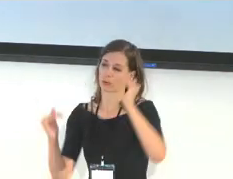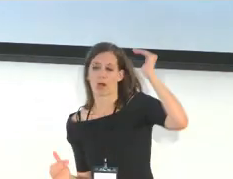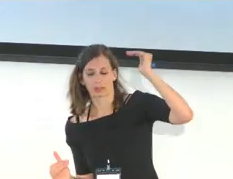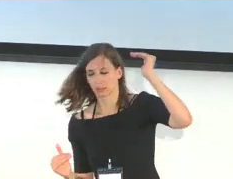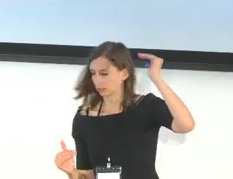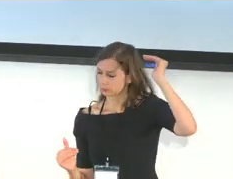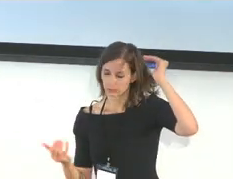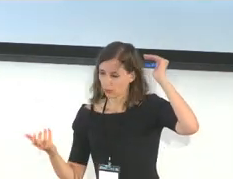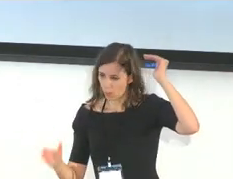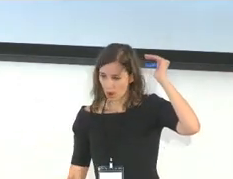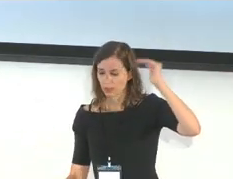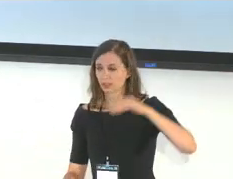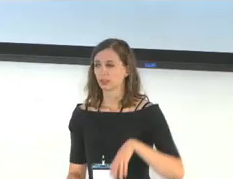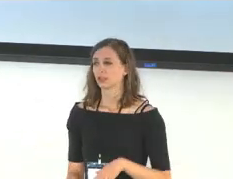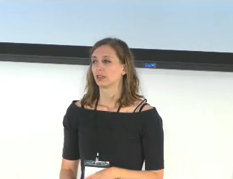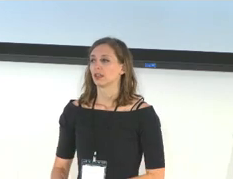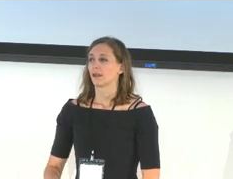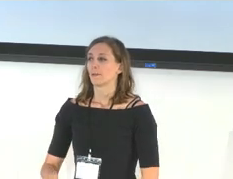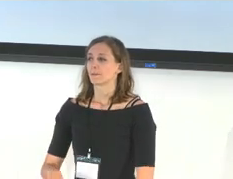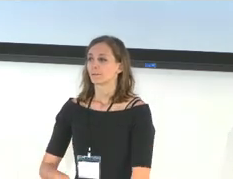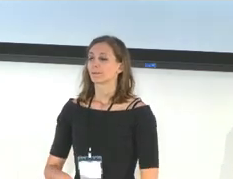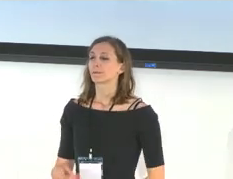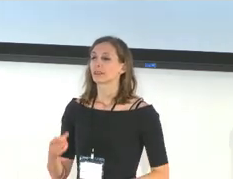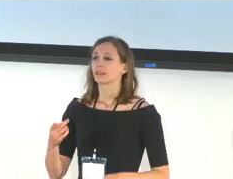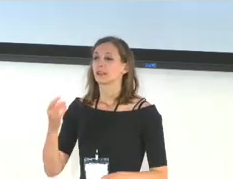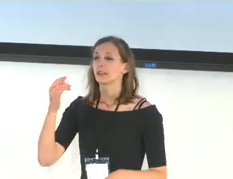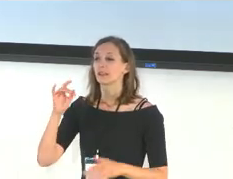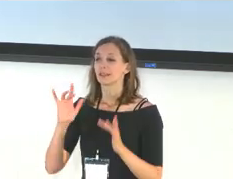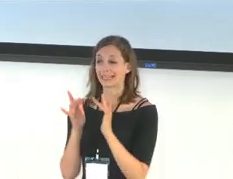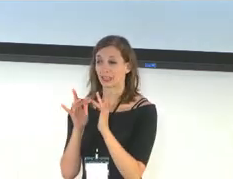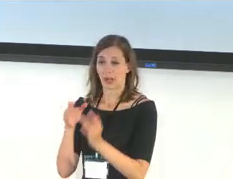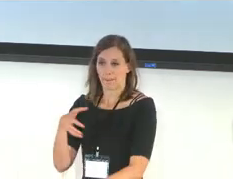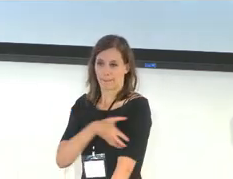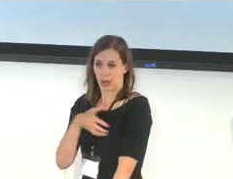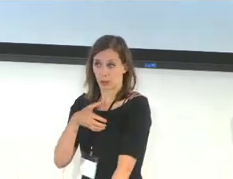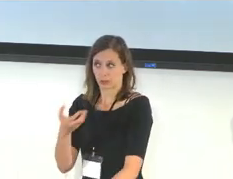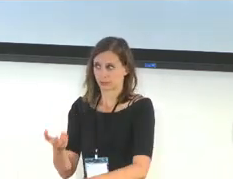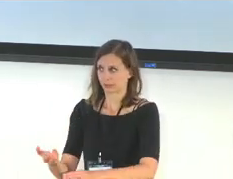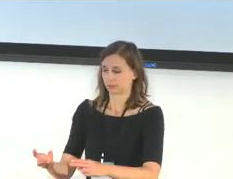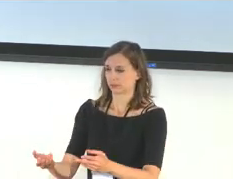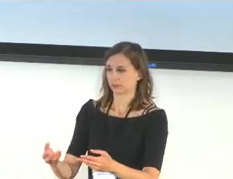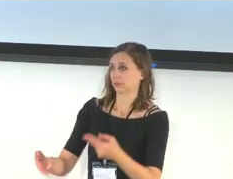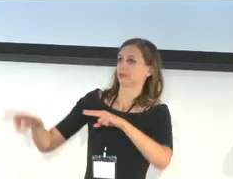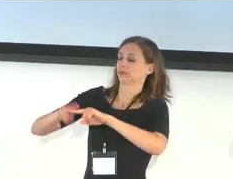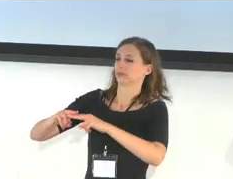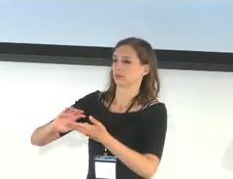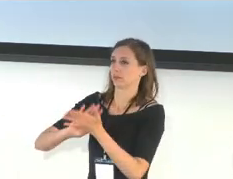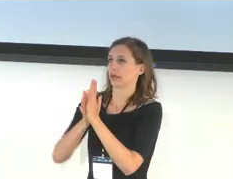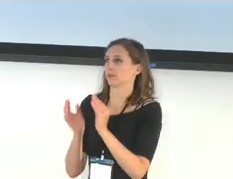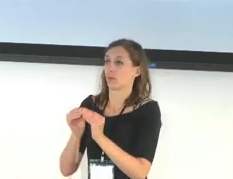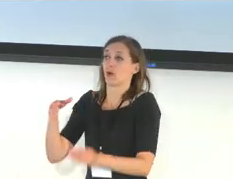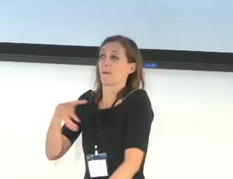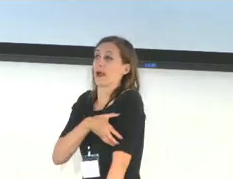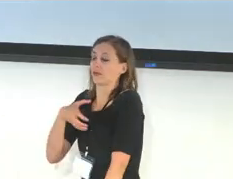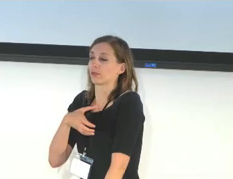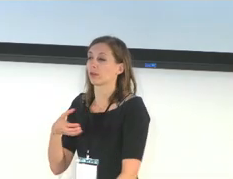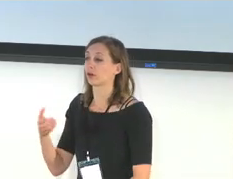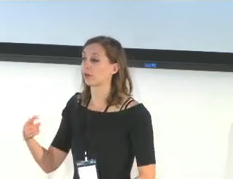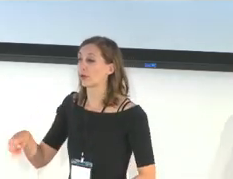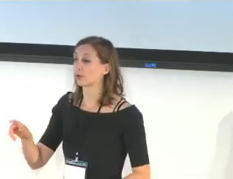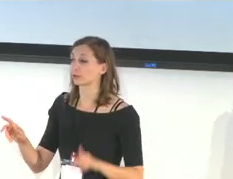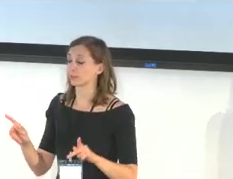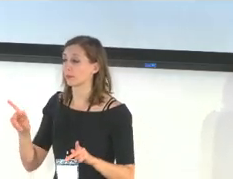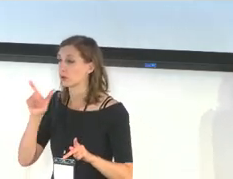is that every time the power of the internet increases, those who are already experiencing